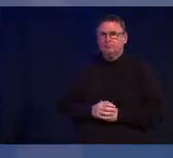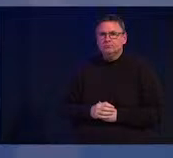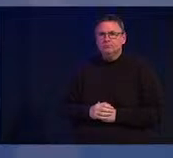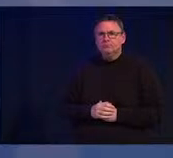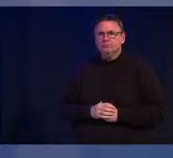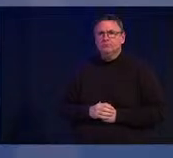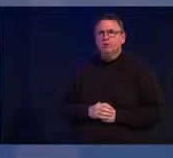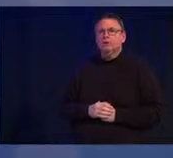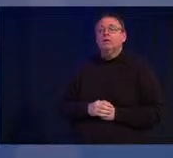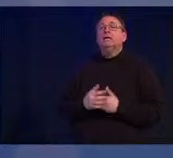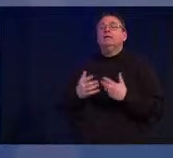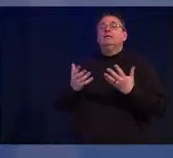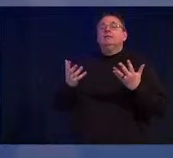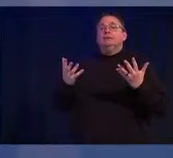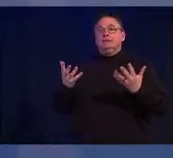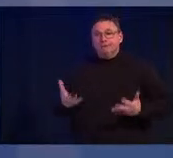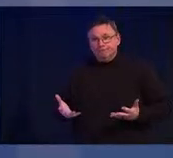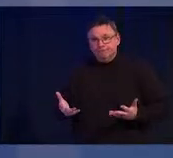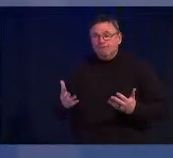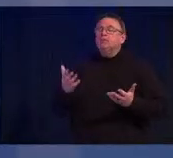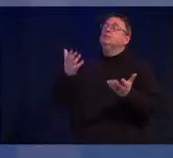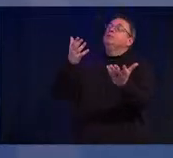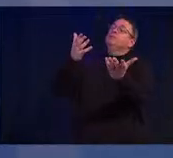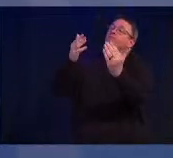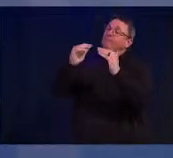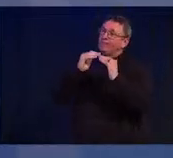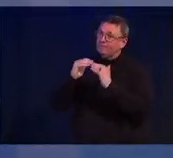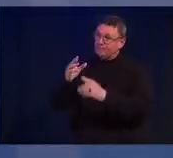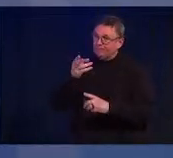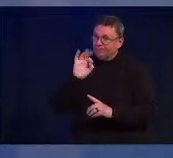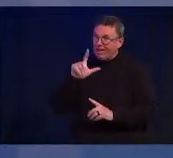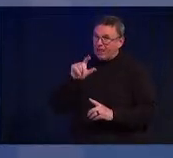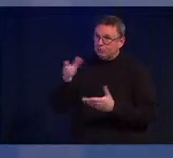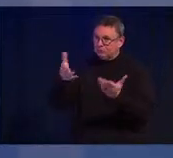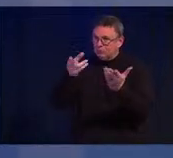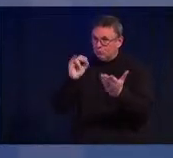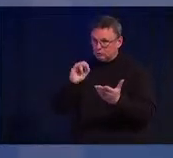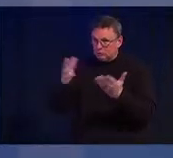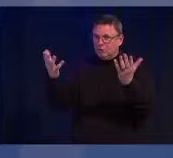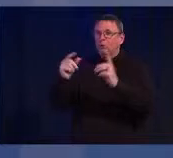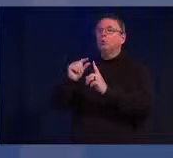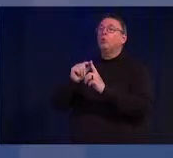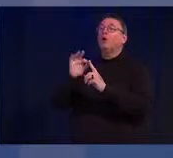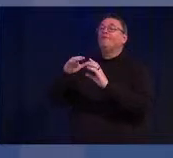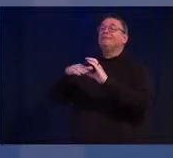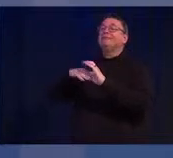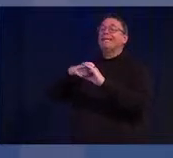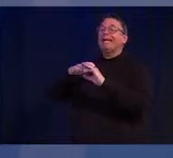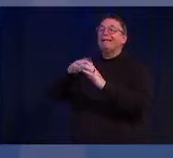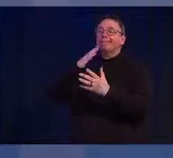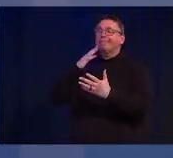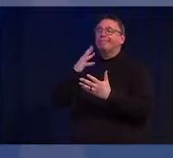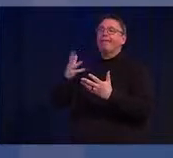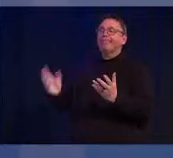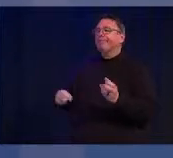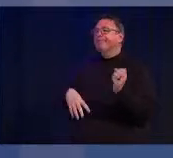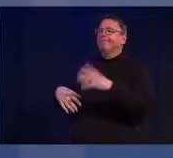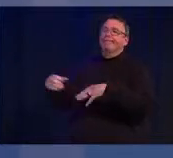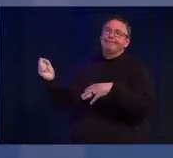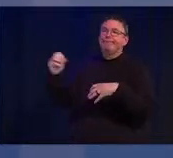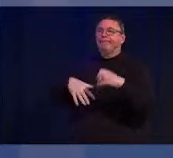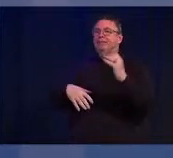So, fellow Hoosiers, that's a lot of word salad. The reality is that neither plan from